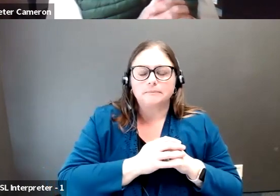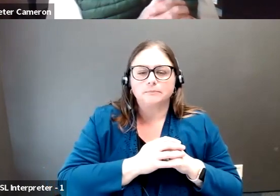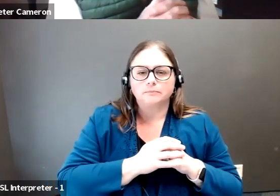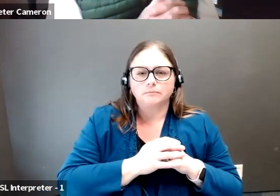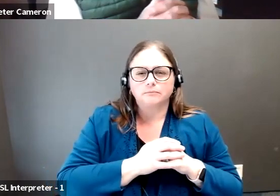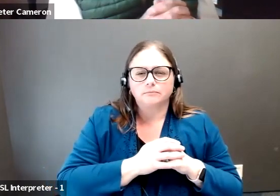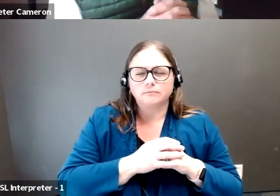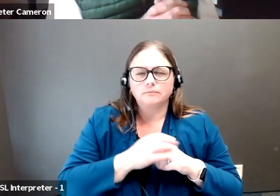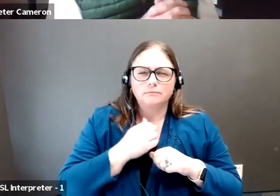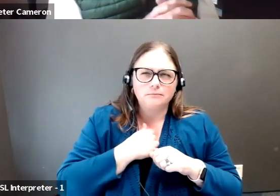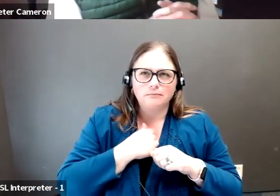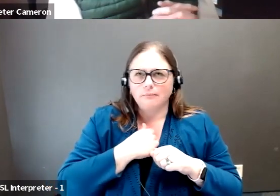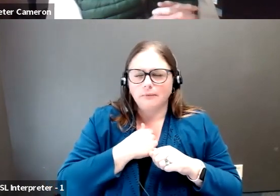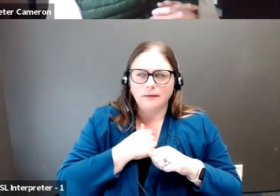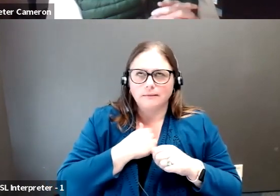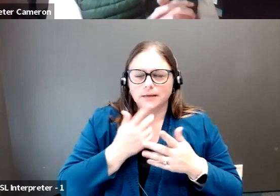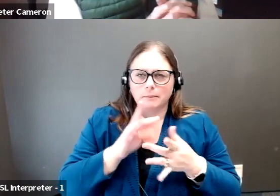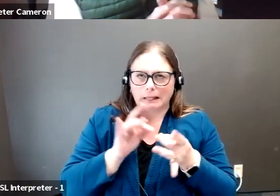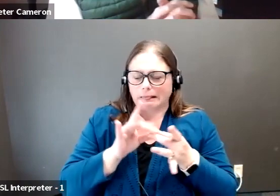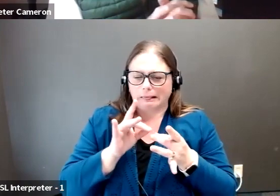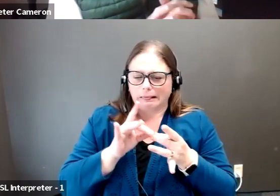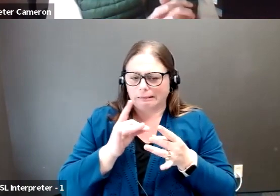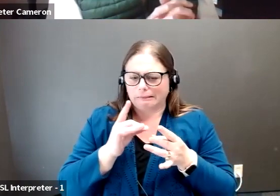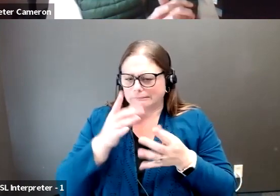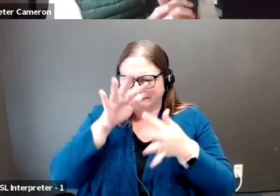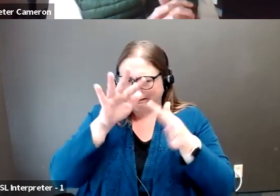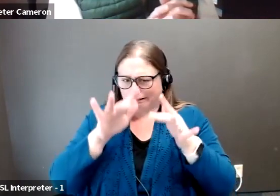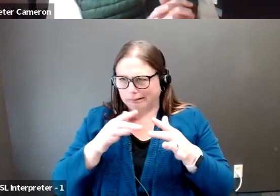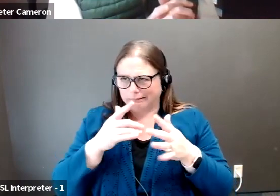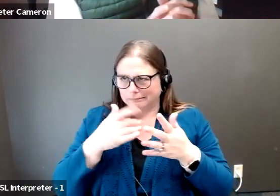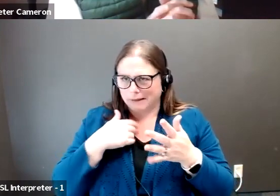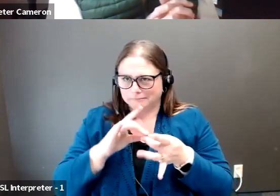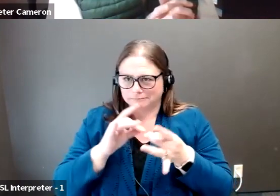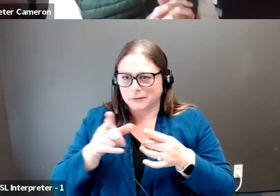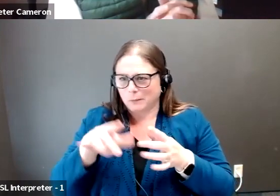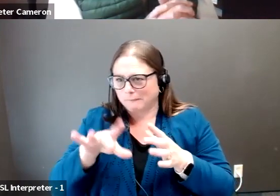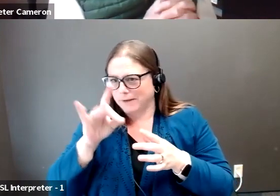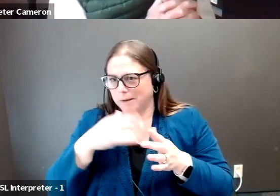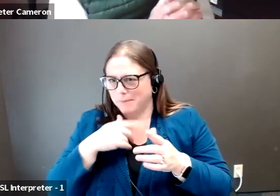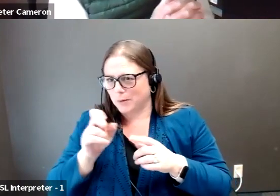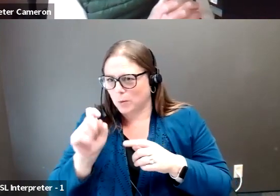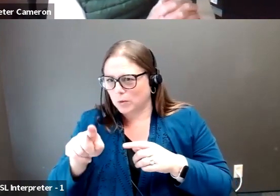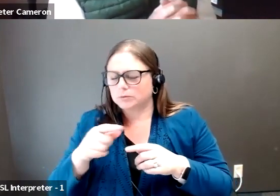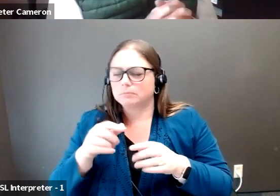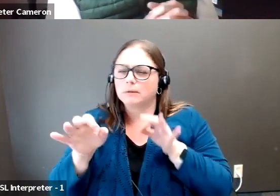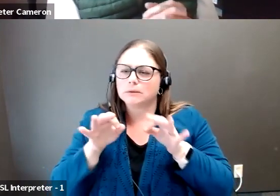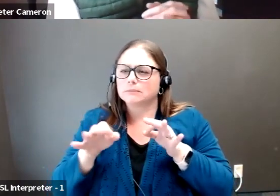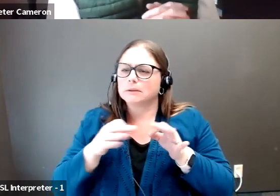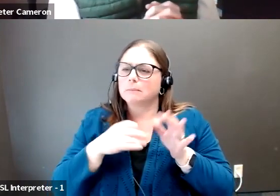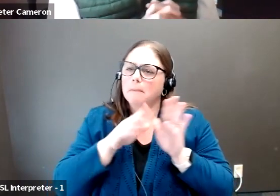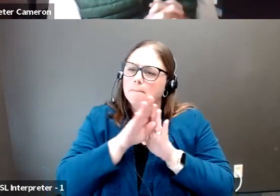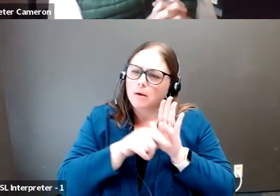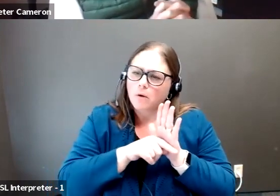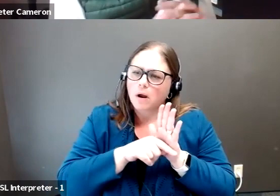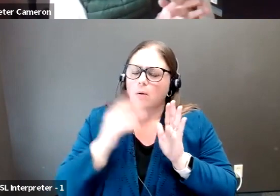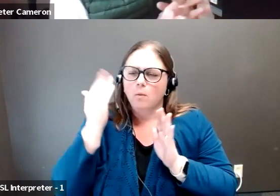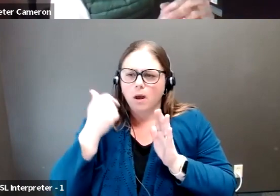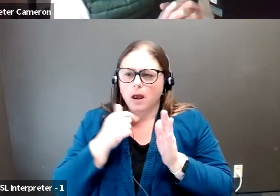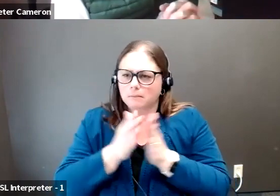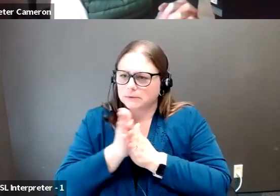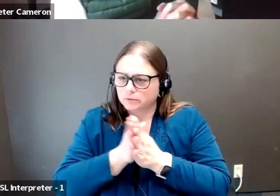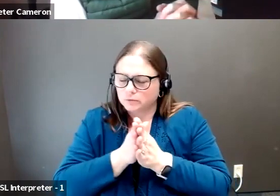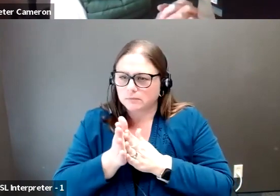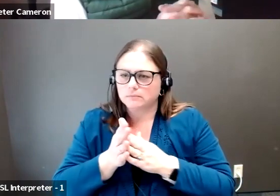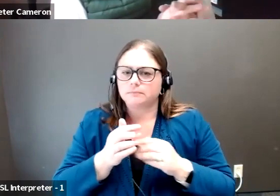a question in here somewhere, but I'm just going to kind of give you a little background on where I'm coming from today and why I was interested in this. I am